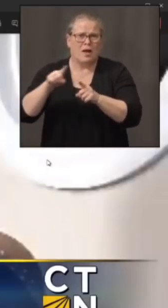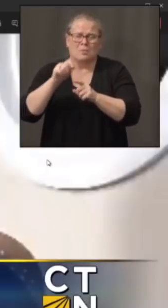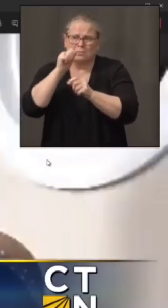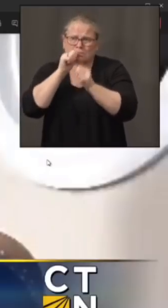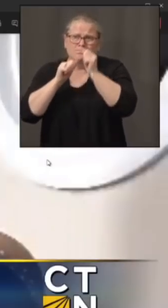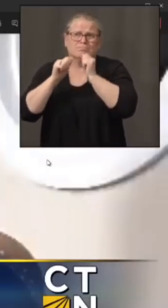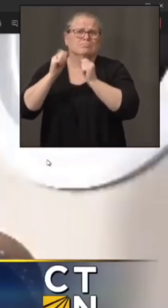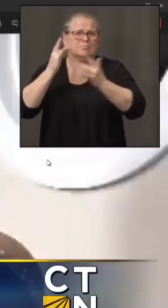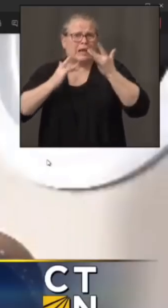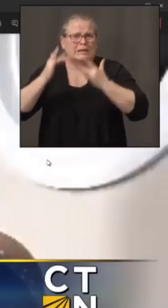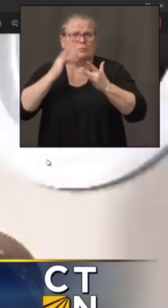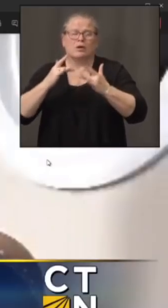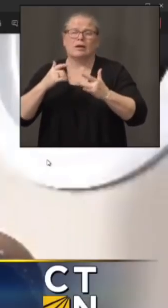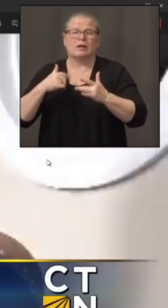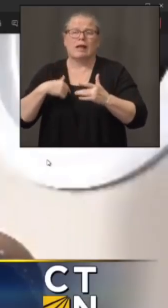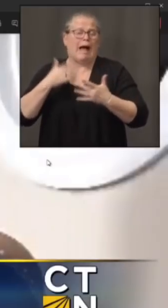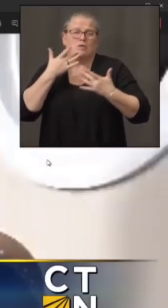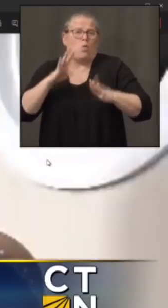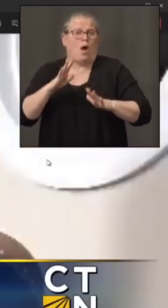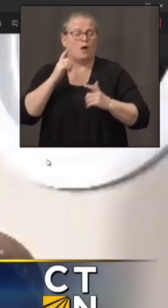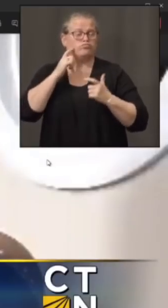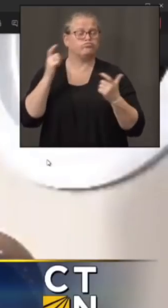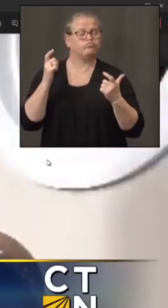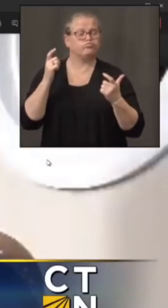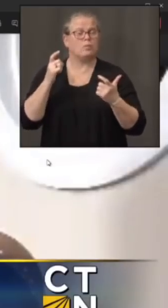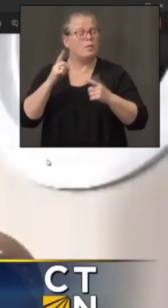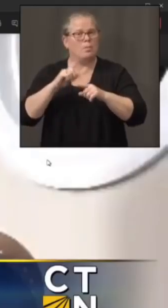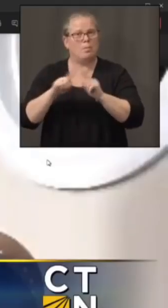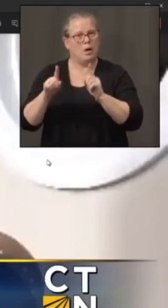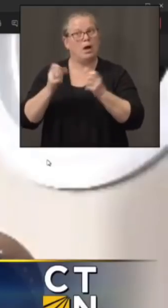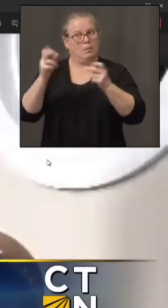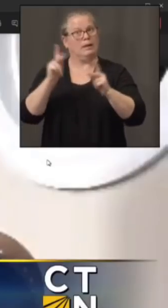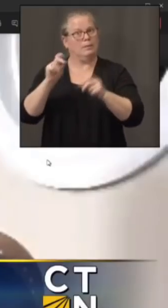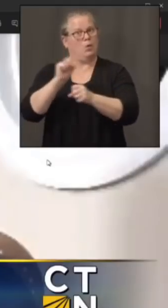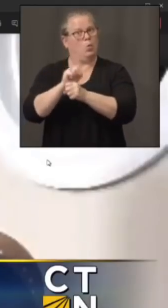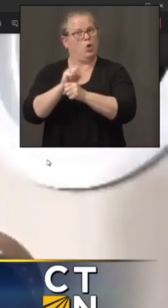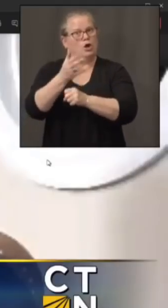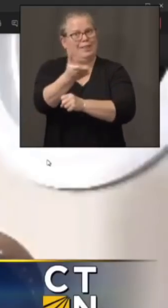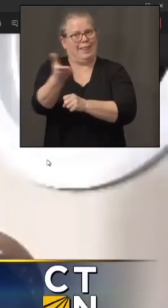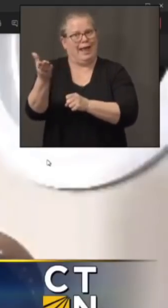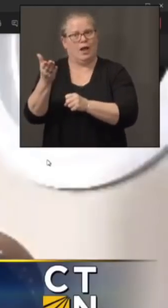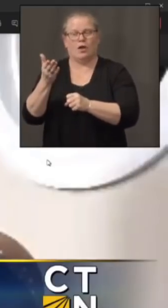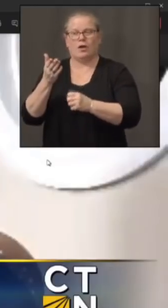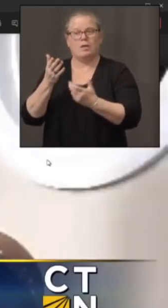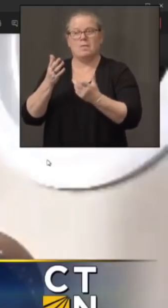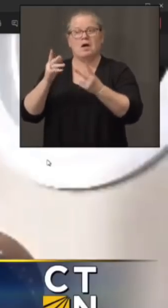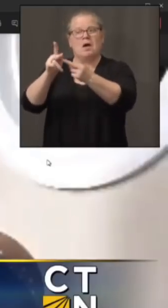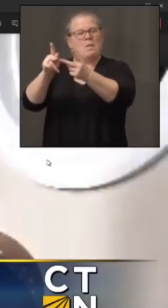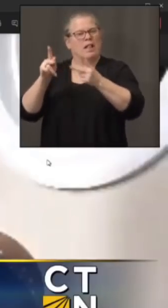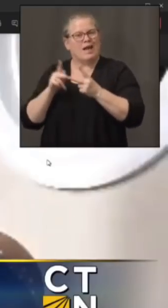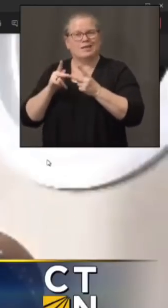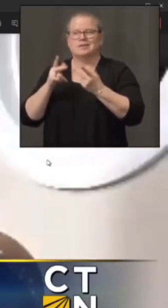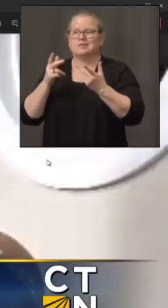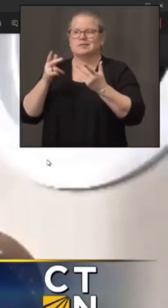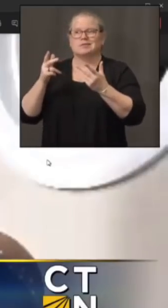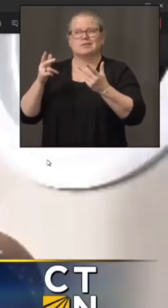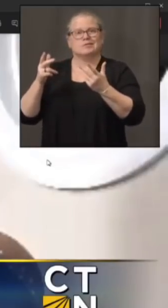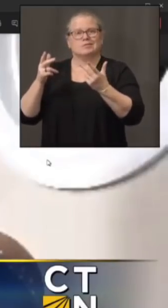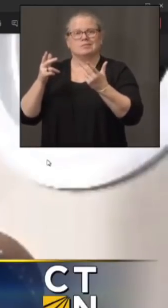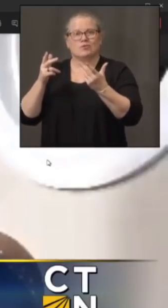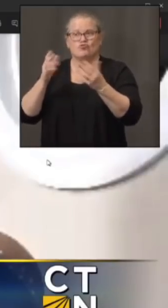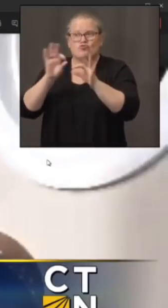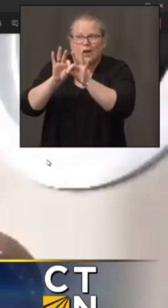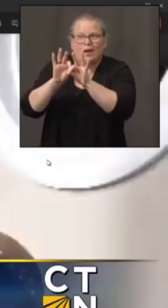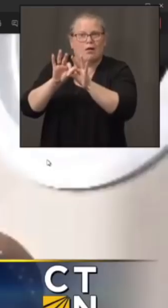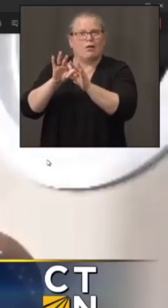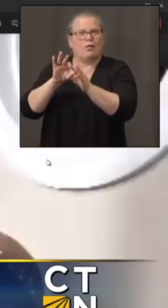those kinds of settings, but places that are congregate settings that aren't engaged in critical economic activity or